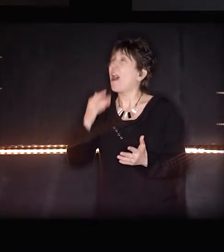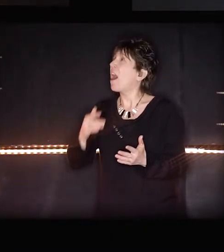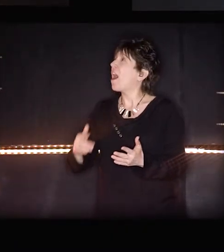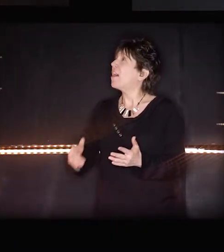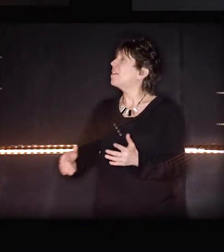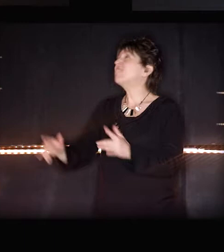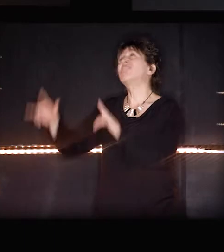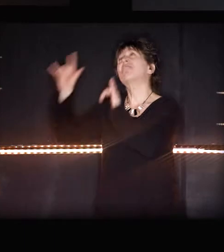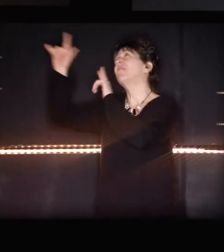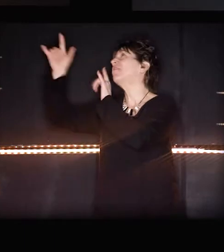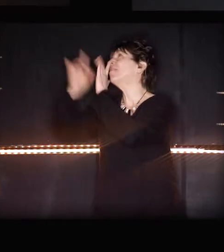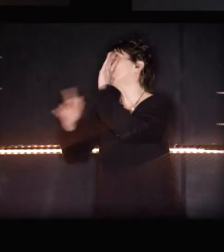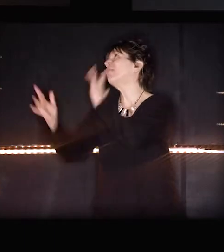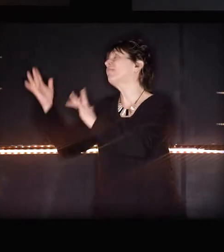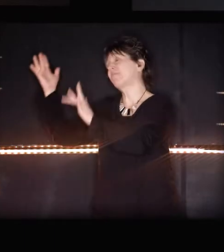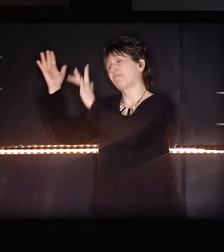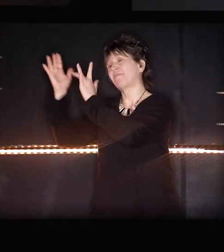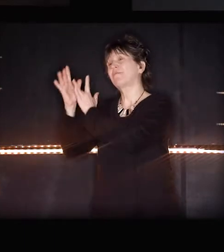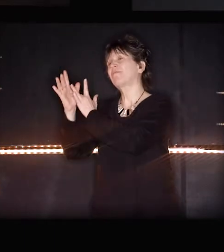know,